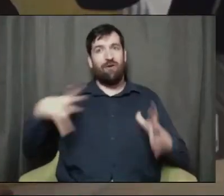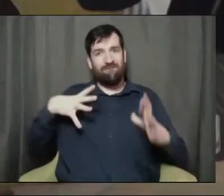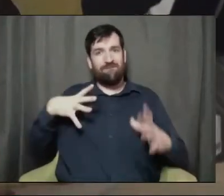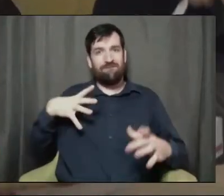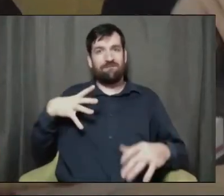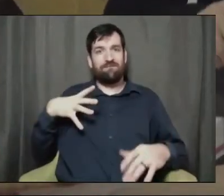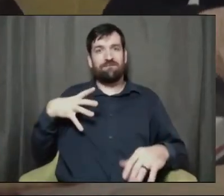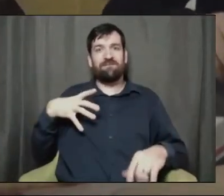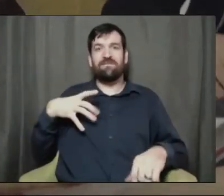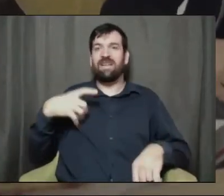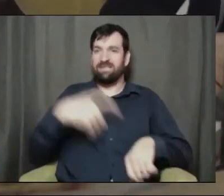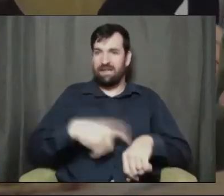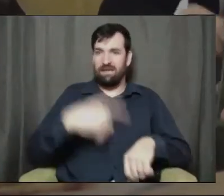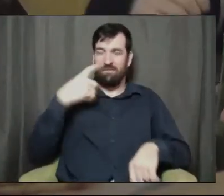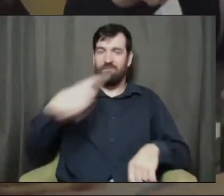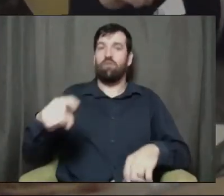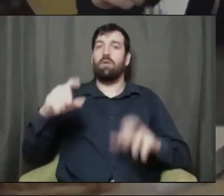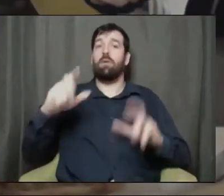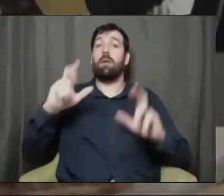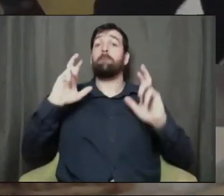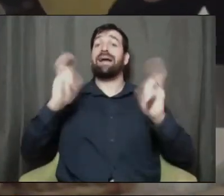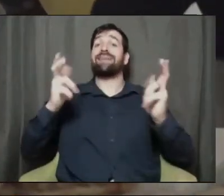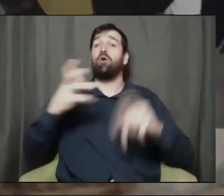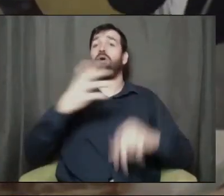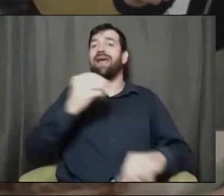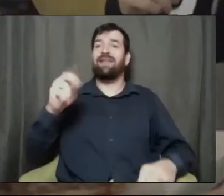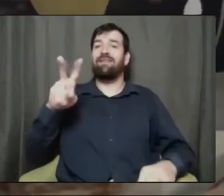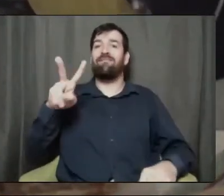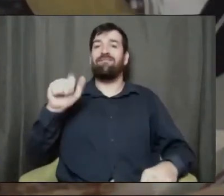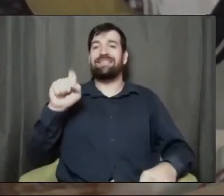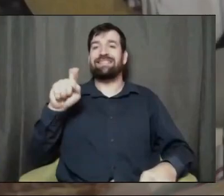for basketball and vasectomies. Plus, how do the